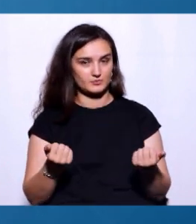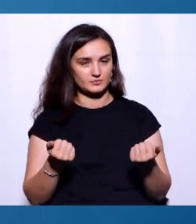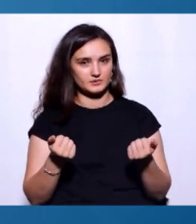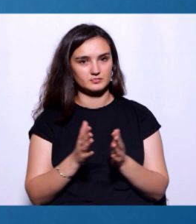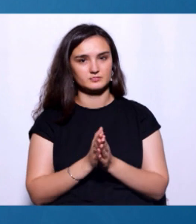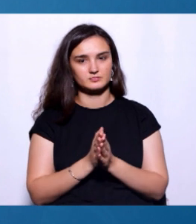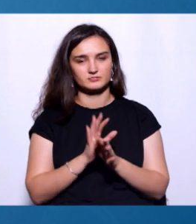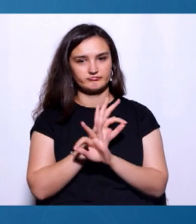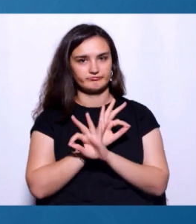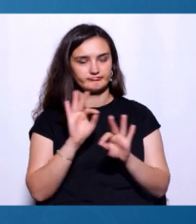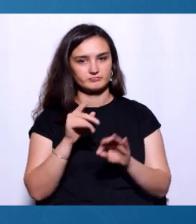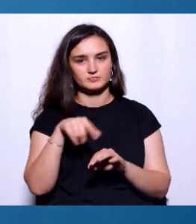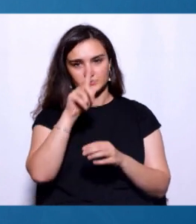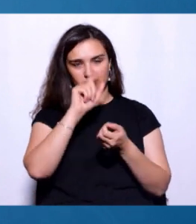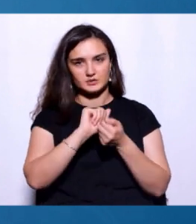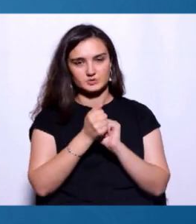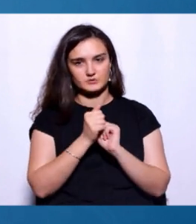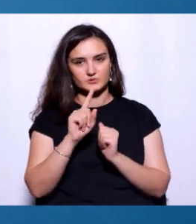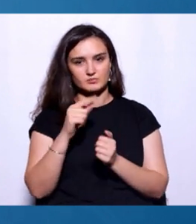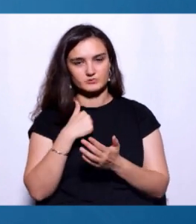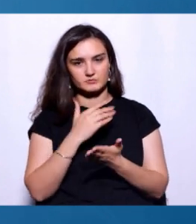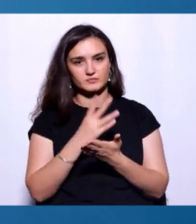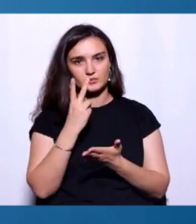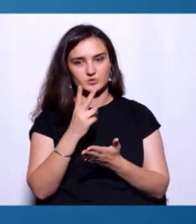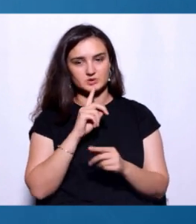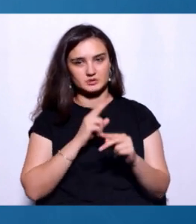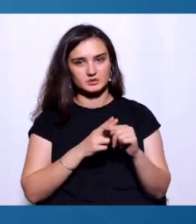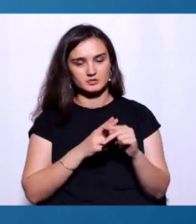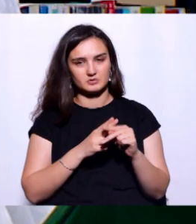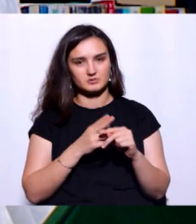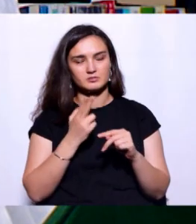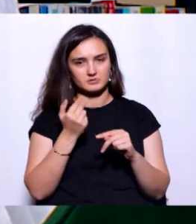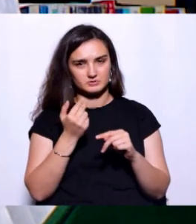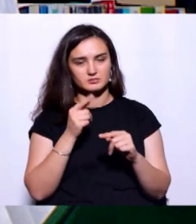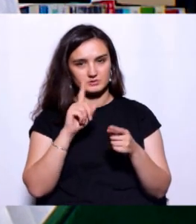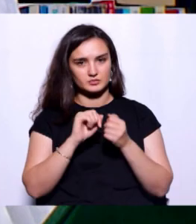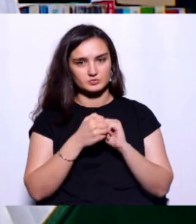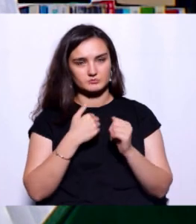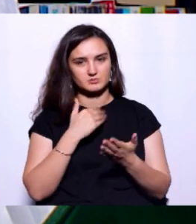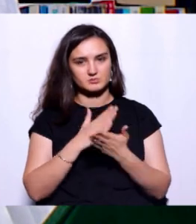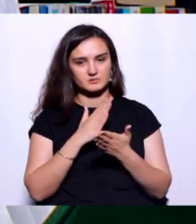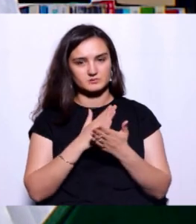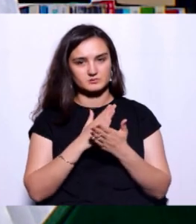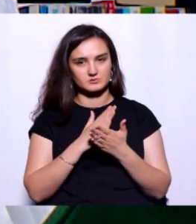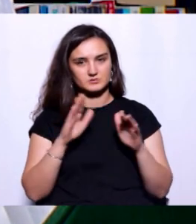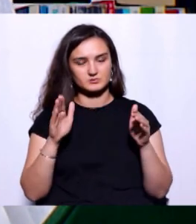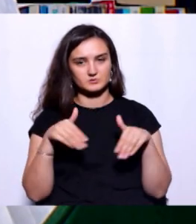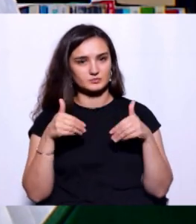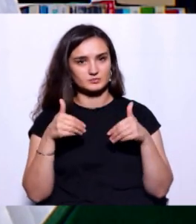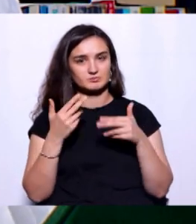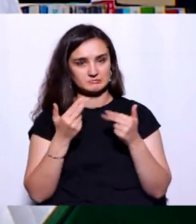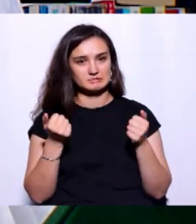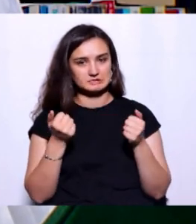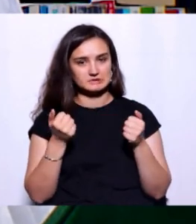course. Wonderful job. And do you remember that I have two sisters? I do, and do you remember that I have none?